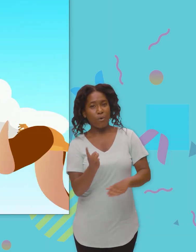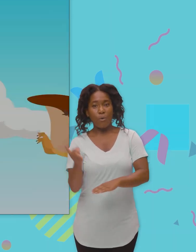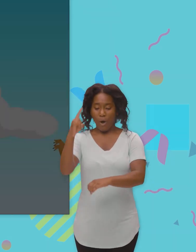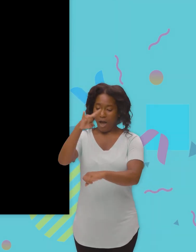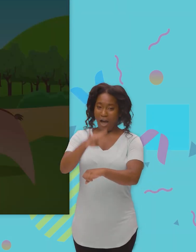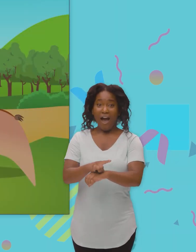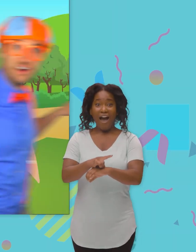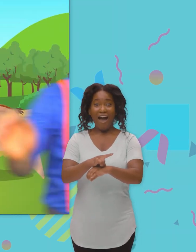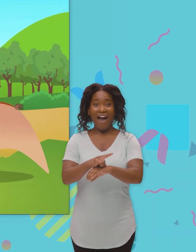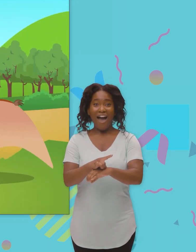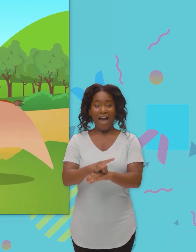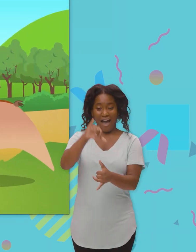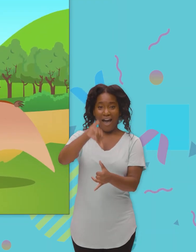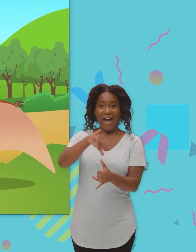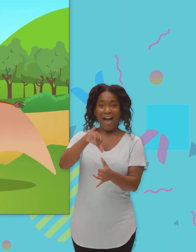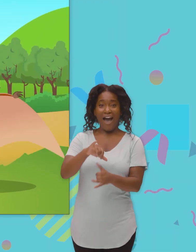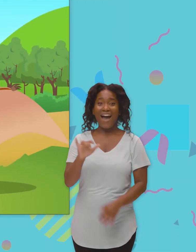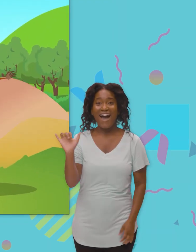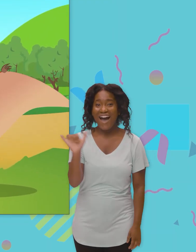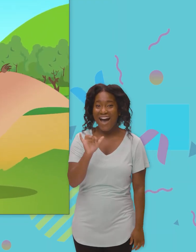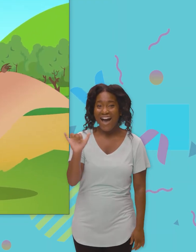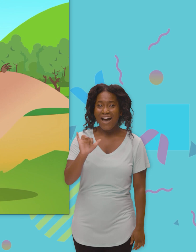up straight on the ground, they would be